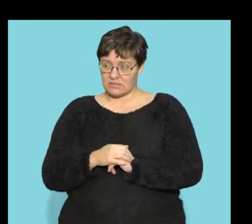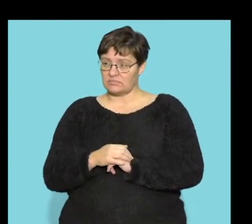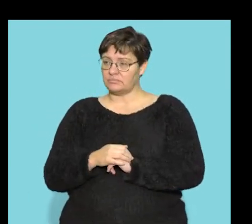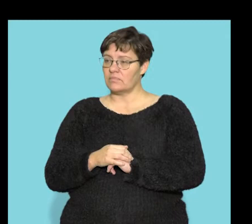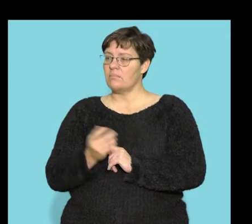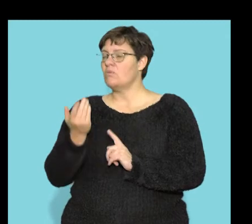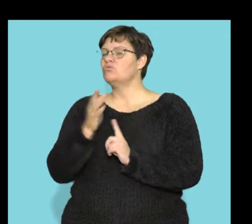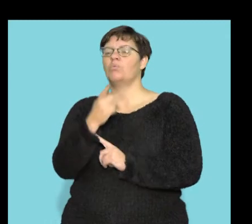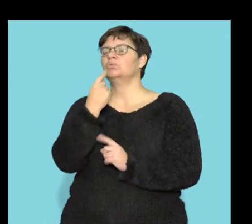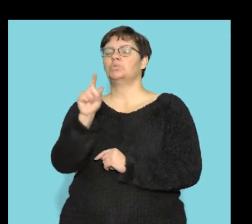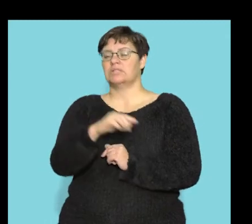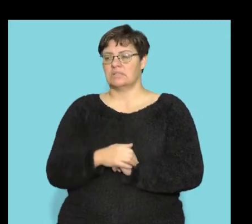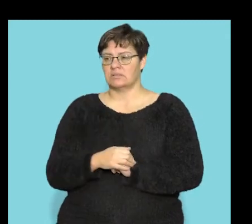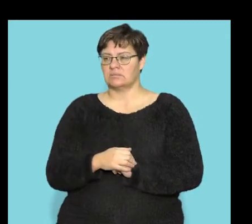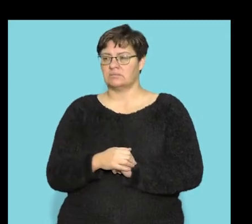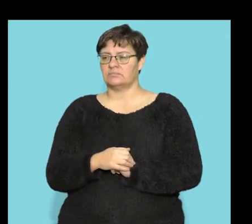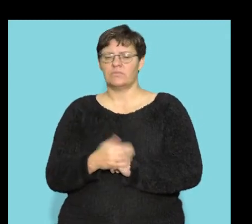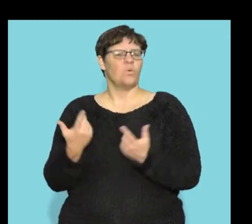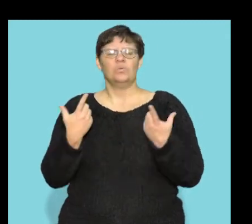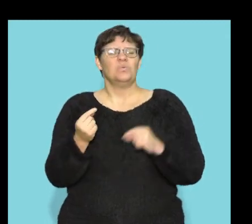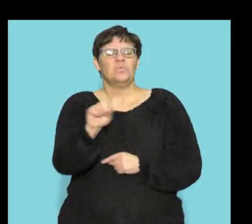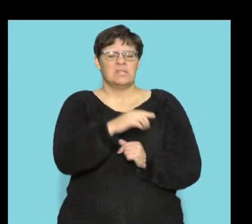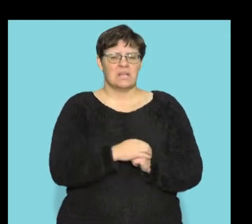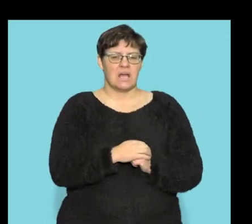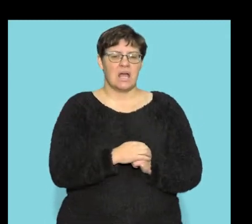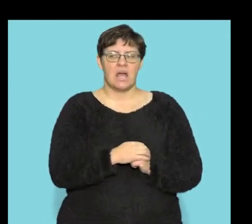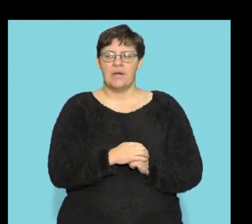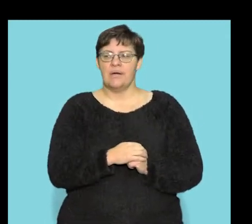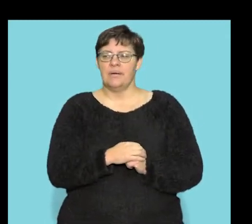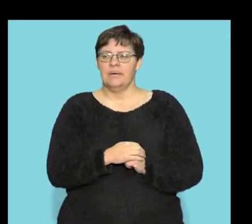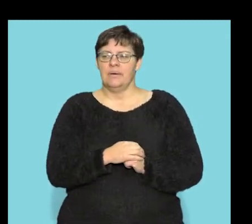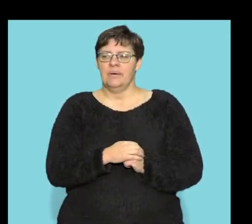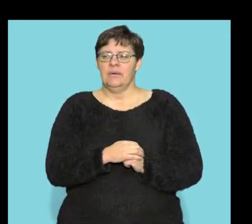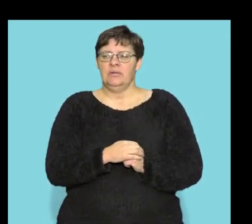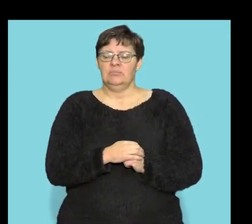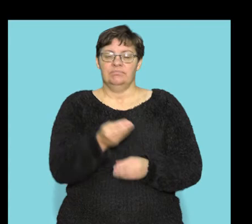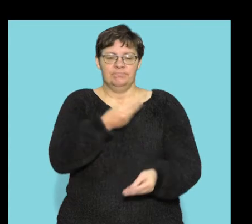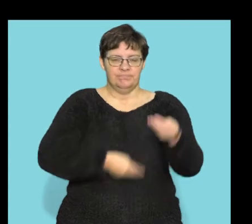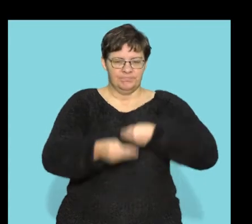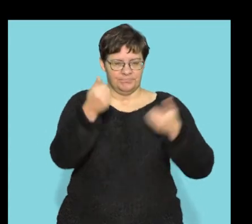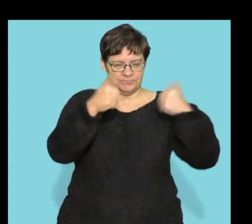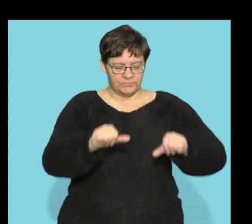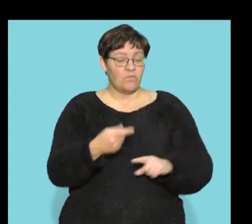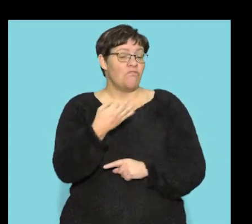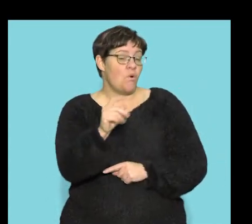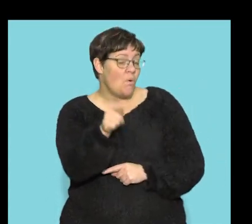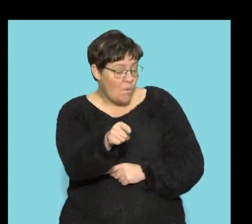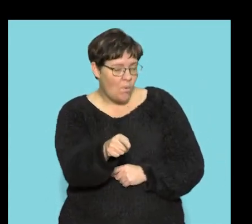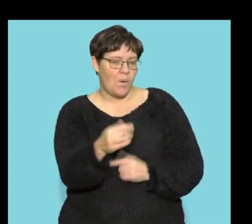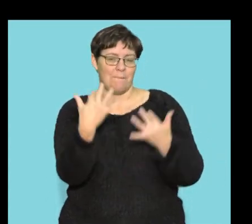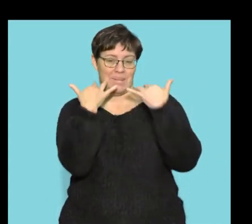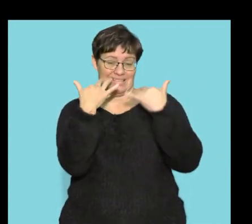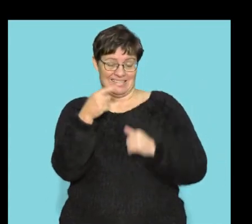here. Obviously, what you're doing here is a trading account for your plastic bags. So you start off with